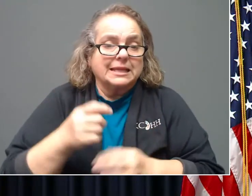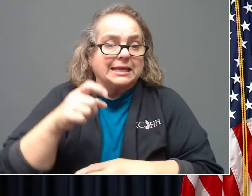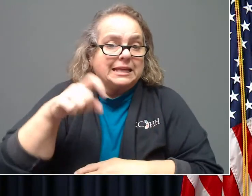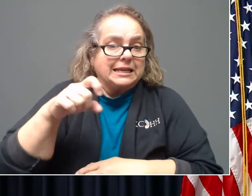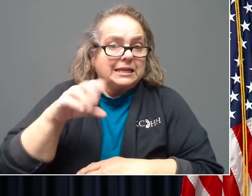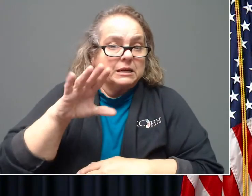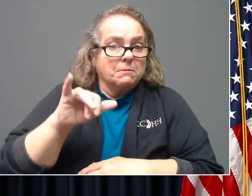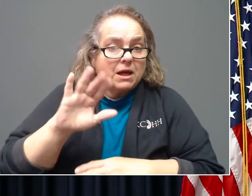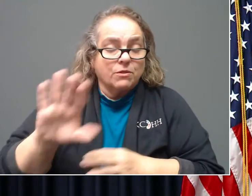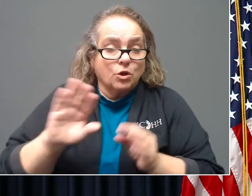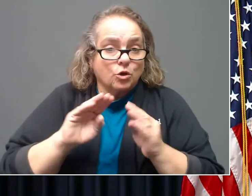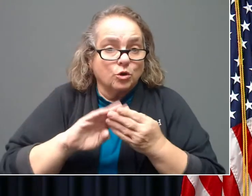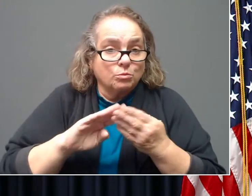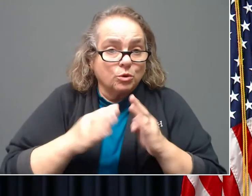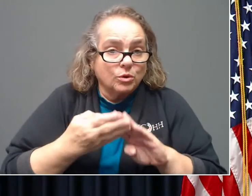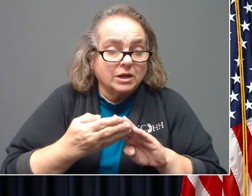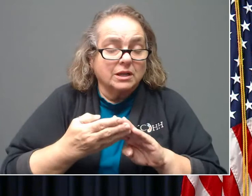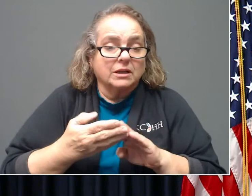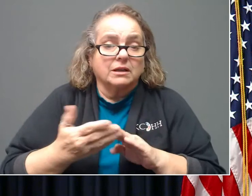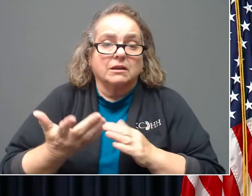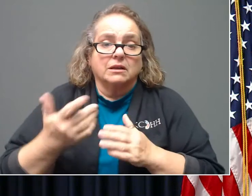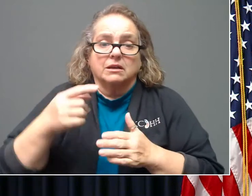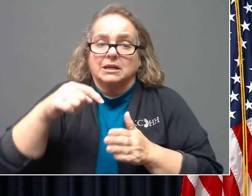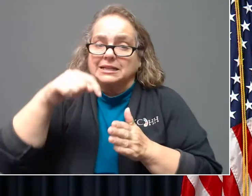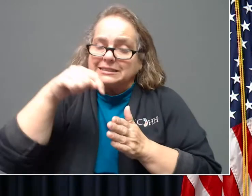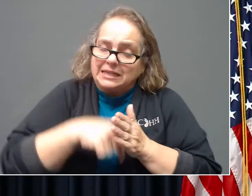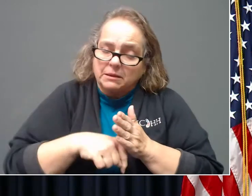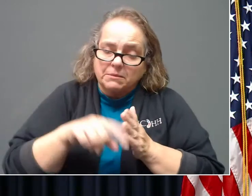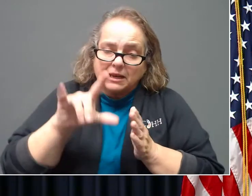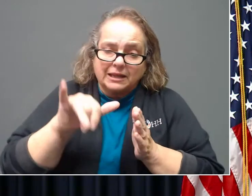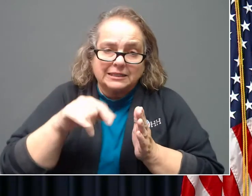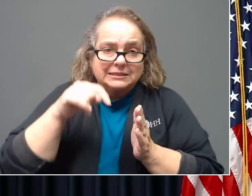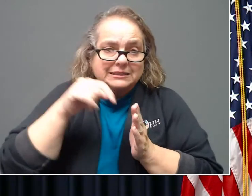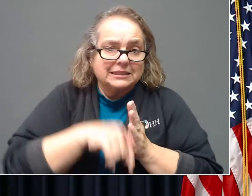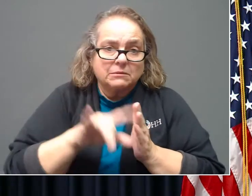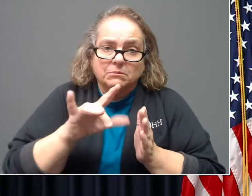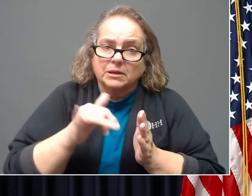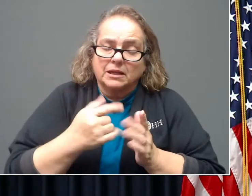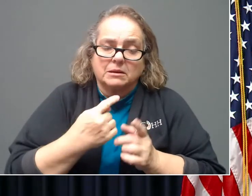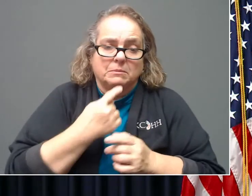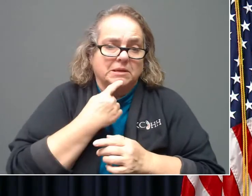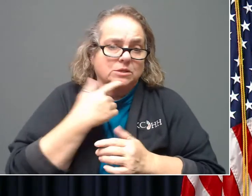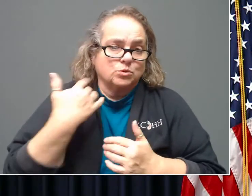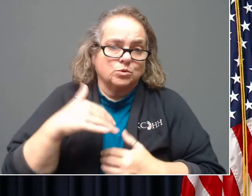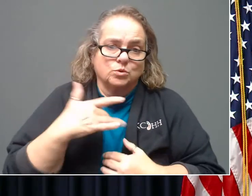community, deeply, deeply missed.